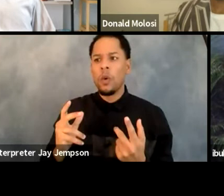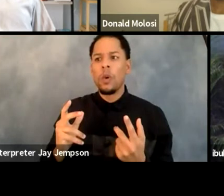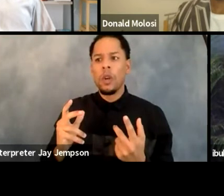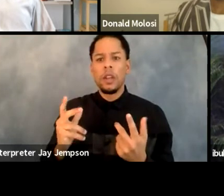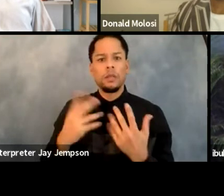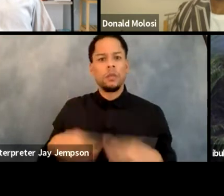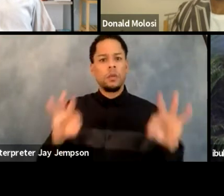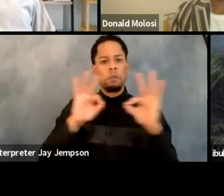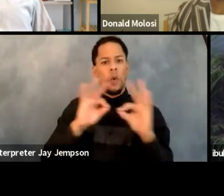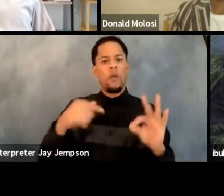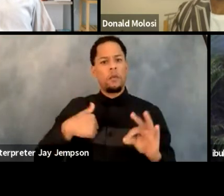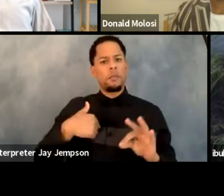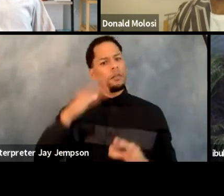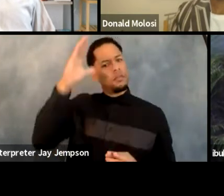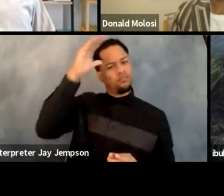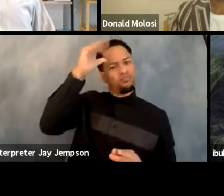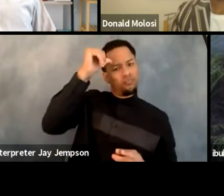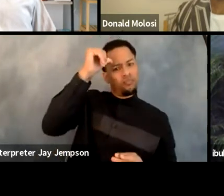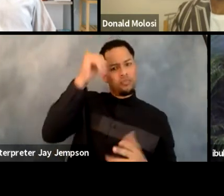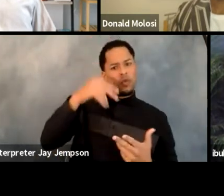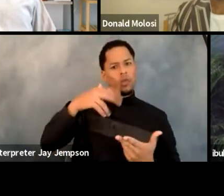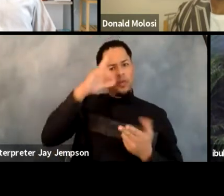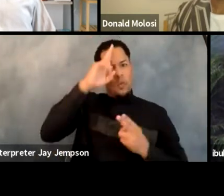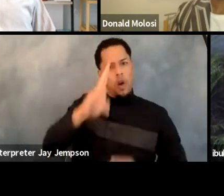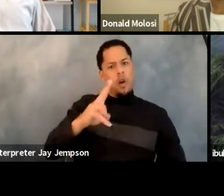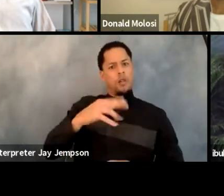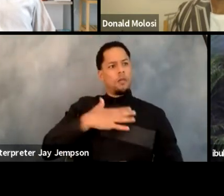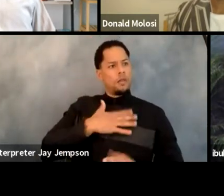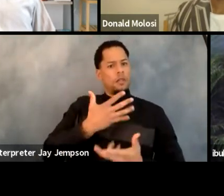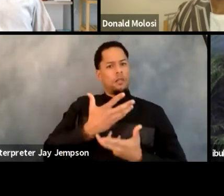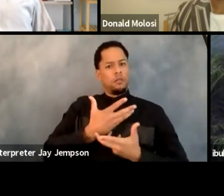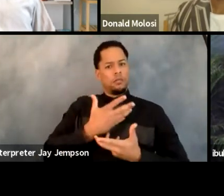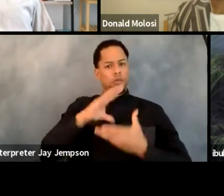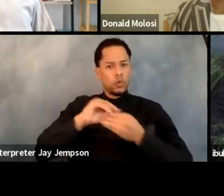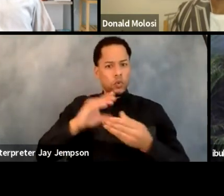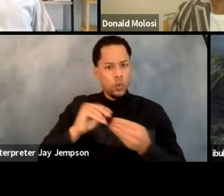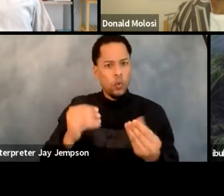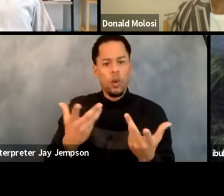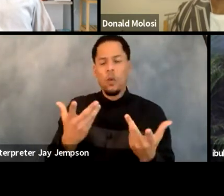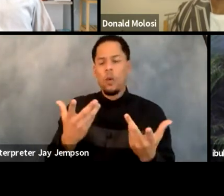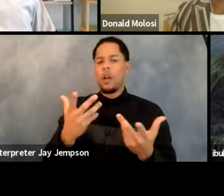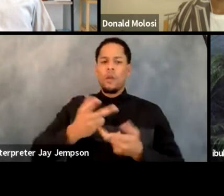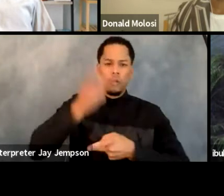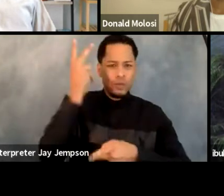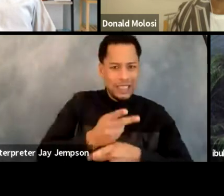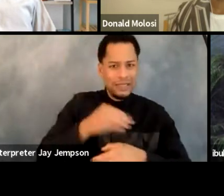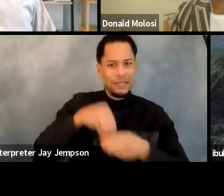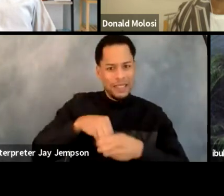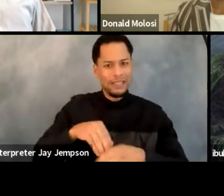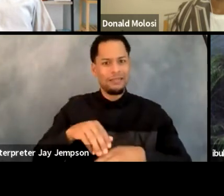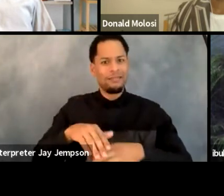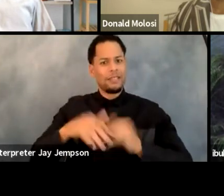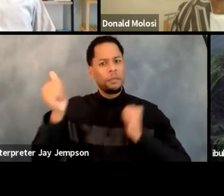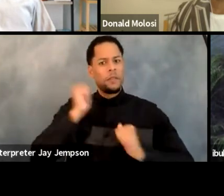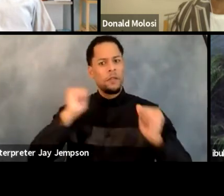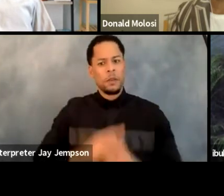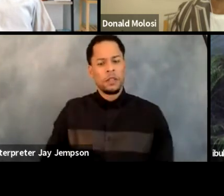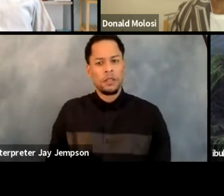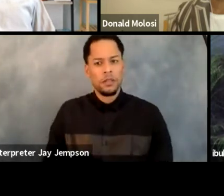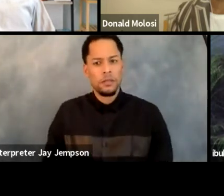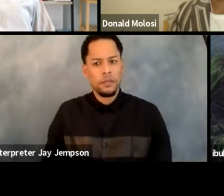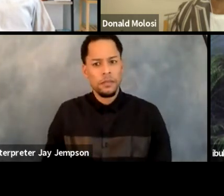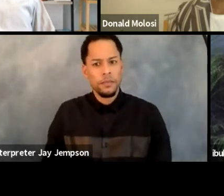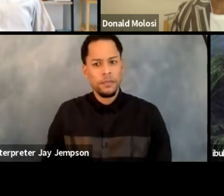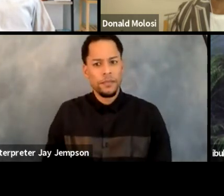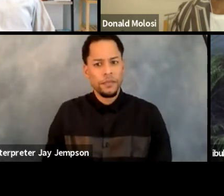and what I felt is fit, important and needs to be in the play. However, even prior to that, I had engaged